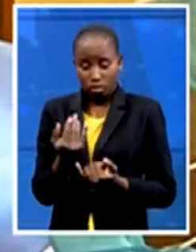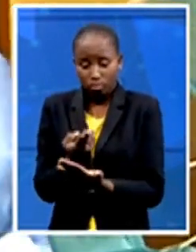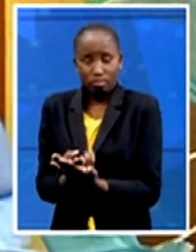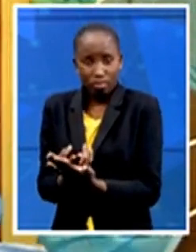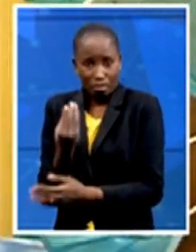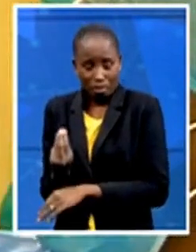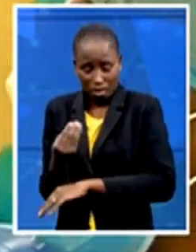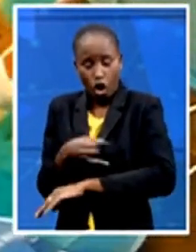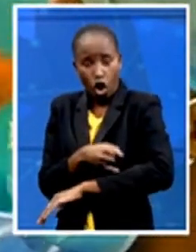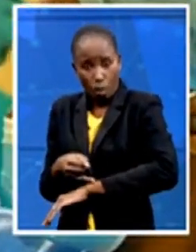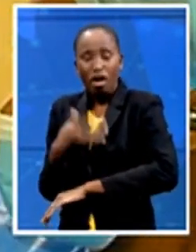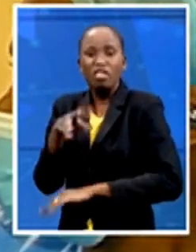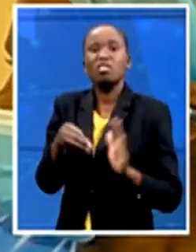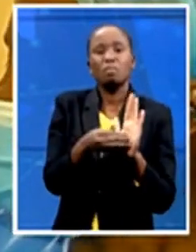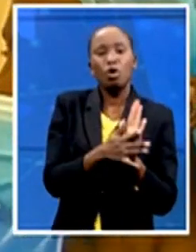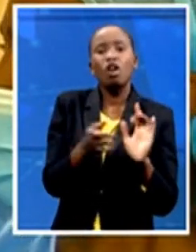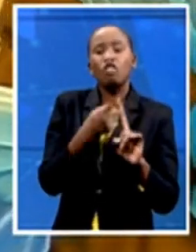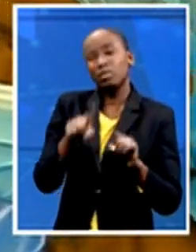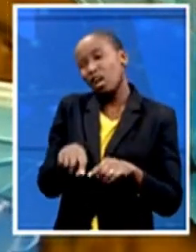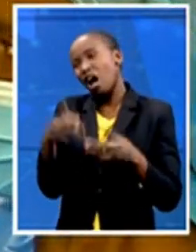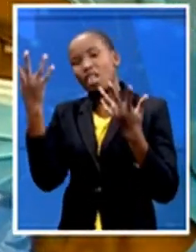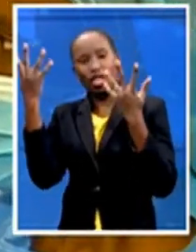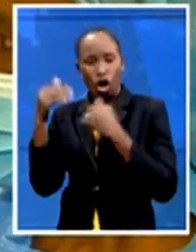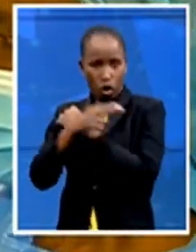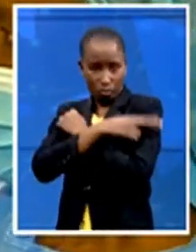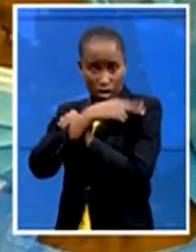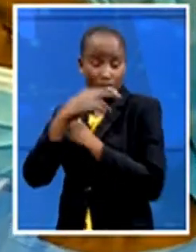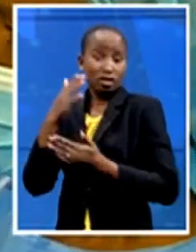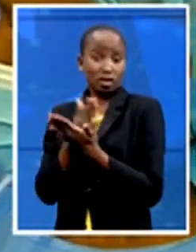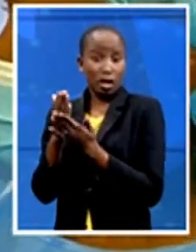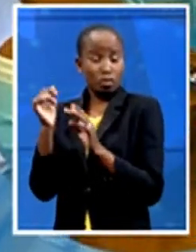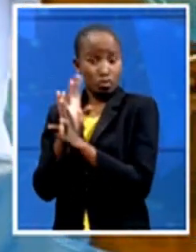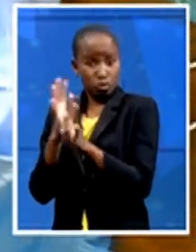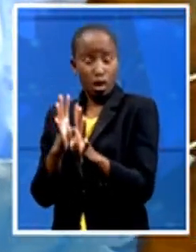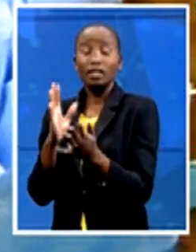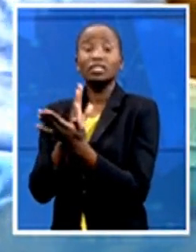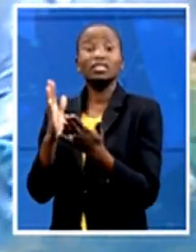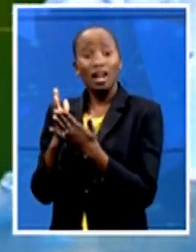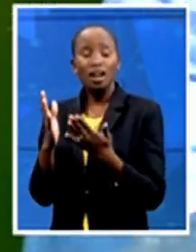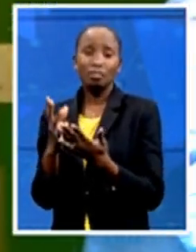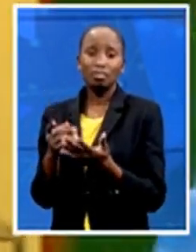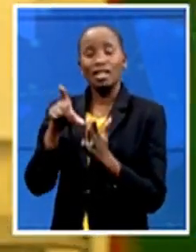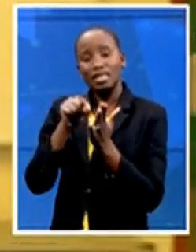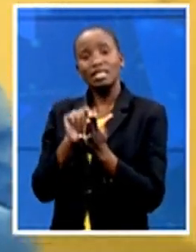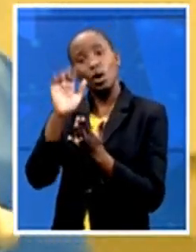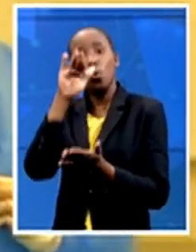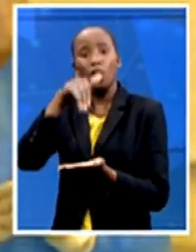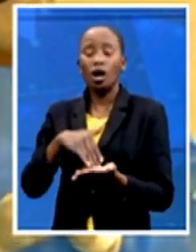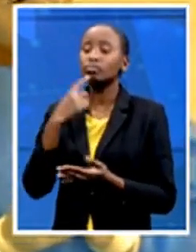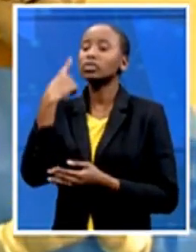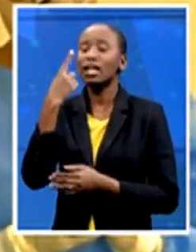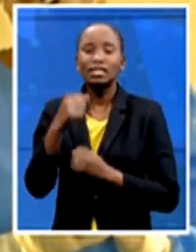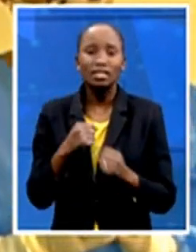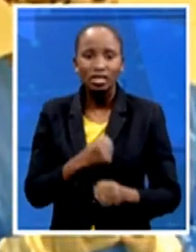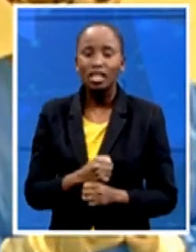them, their queue was they will come next year. Some of them would be operated in December. Because, you know, when we were dealing